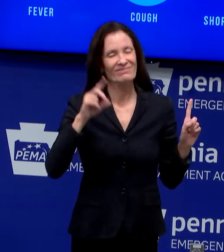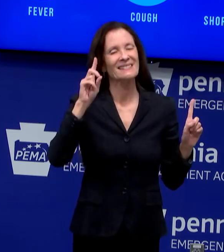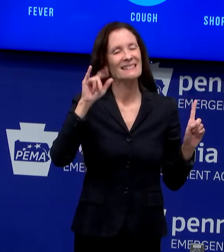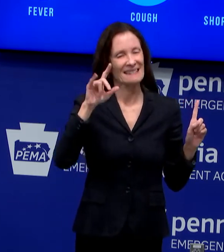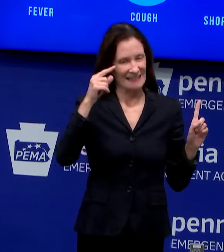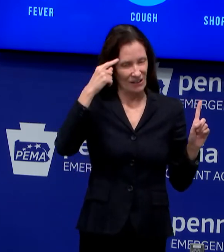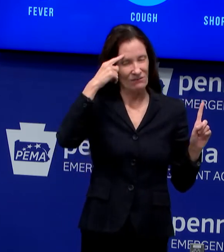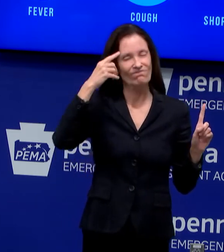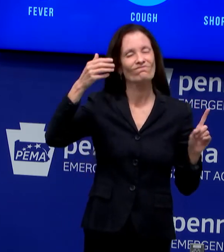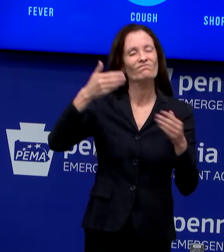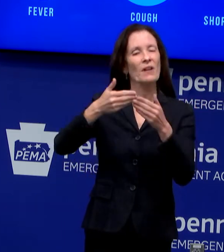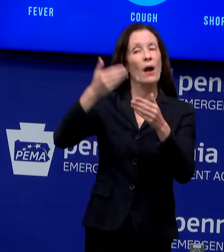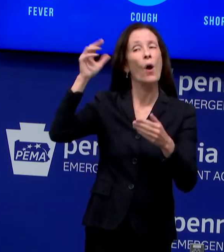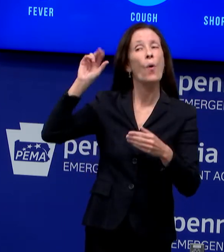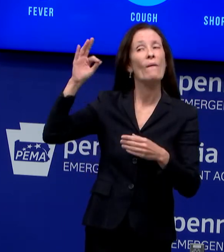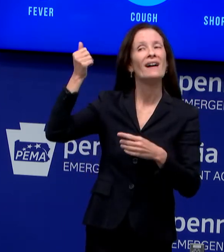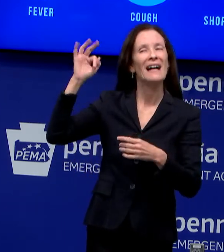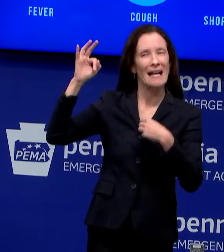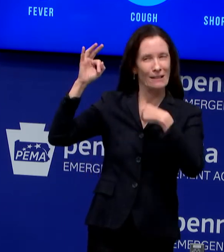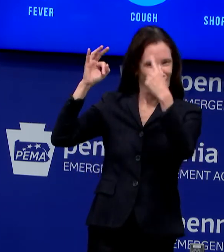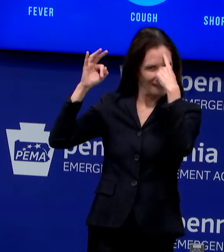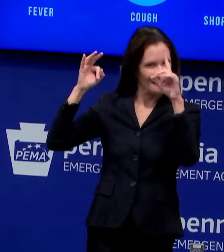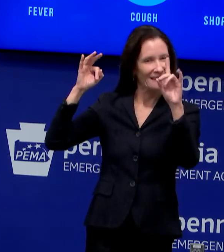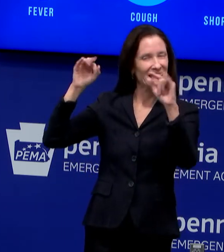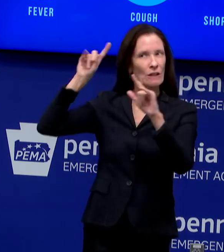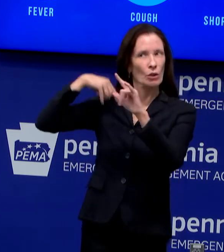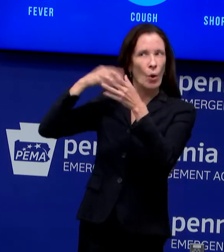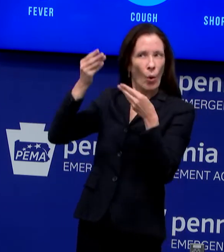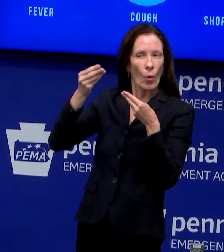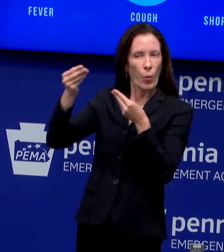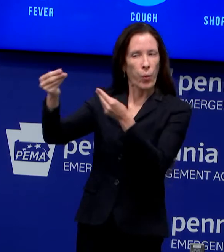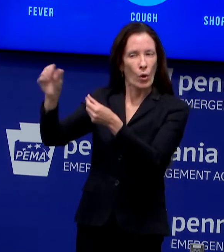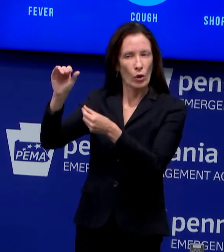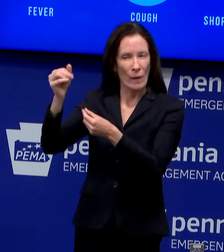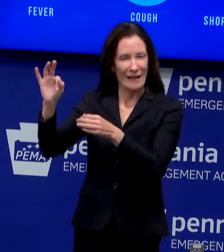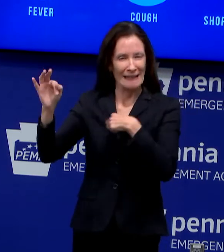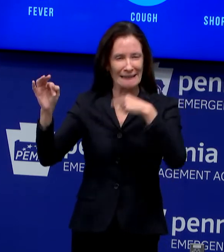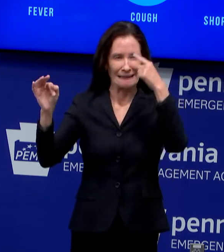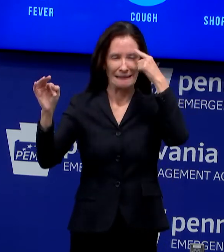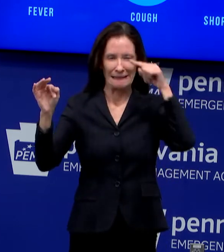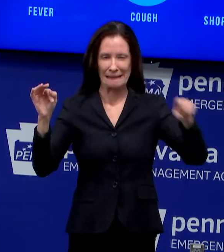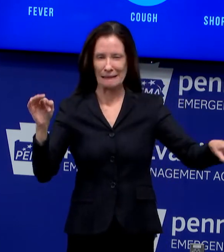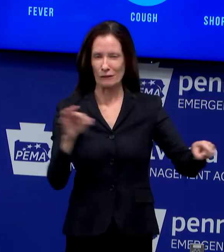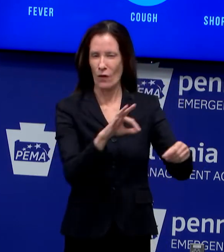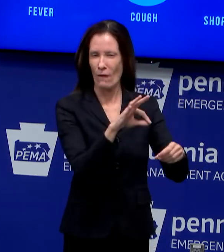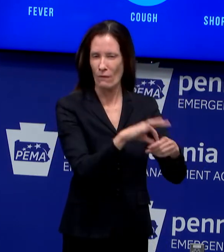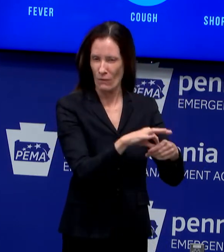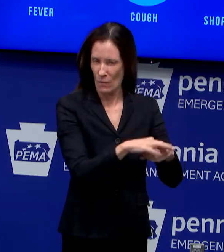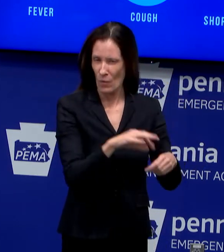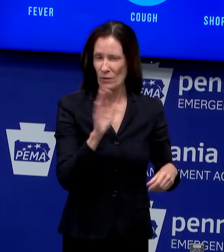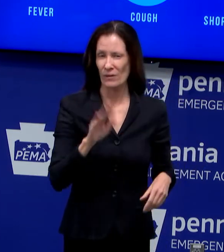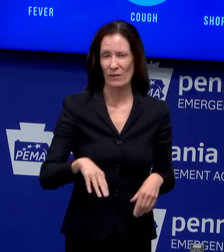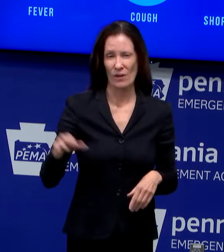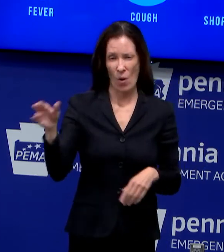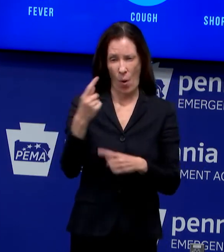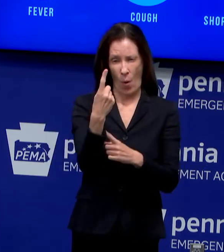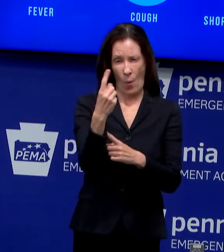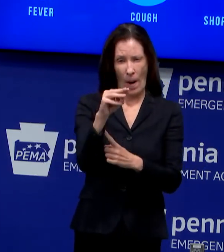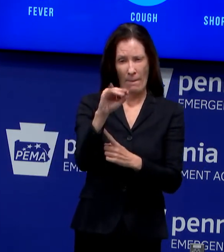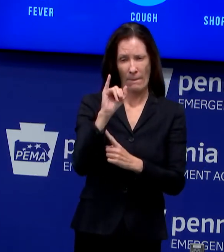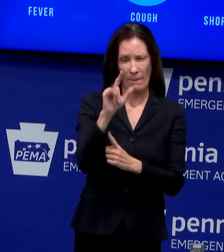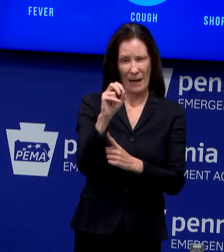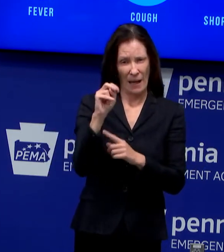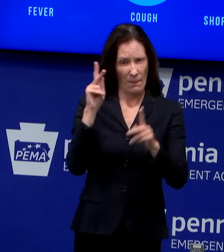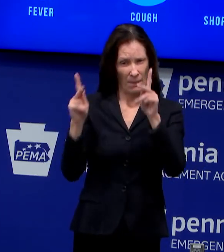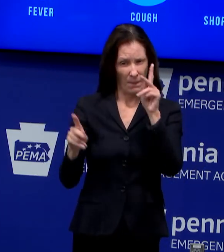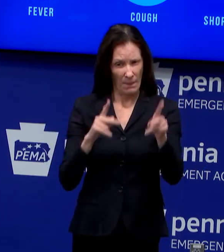has. This is, as the Secretary said, almost 1 million applications for absentee ballots right now. That's a big,